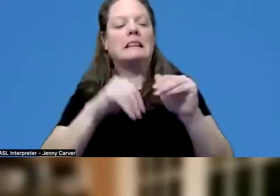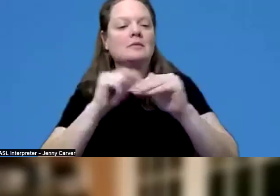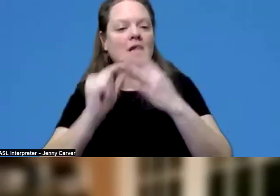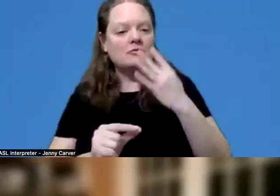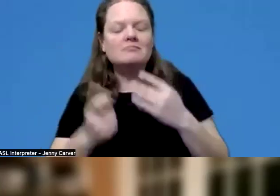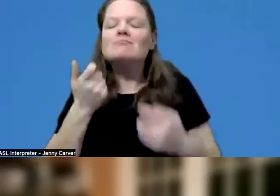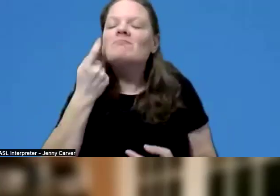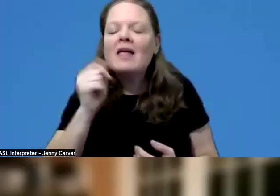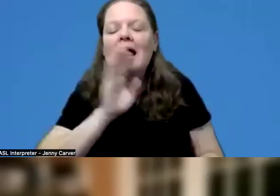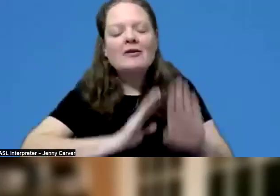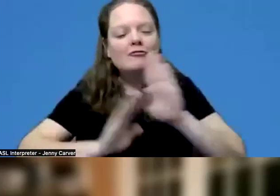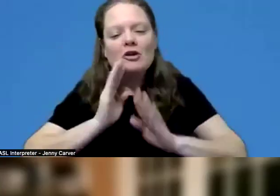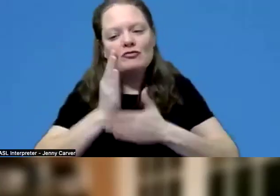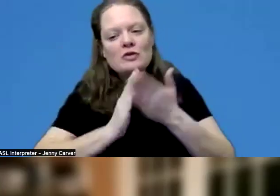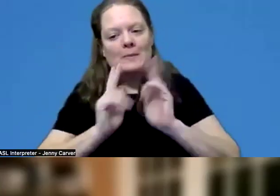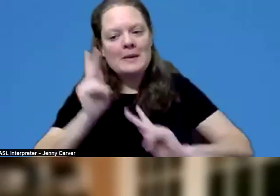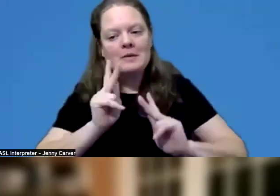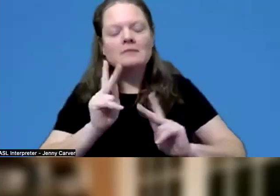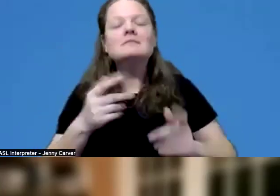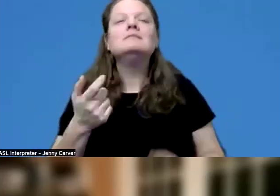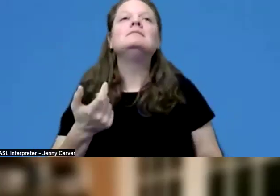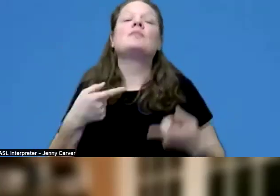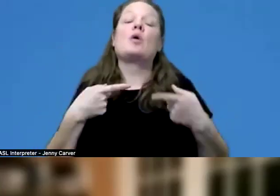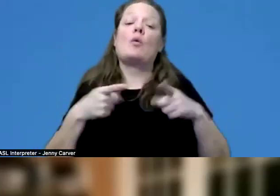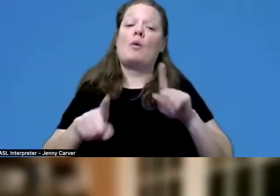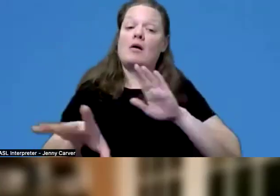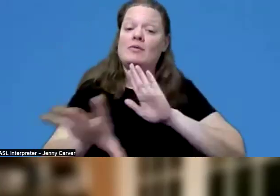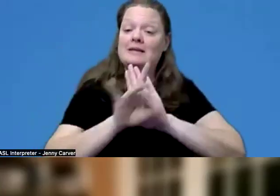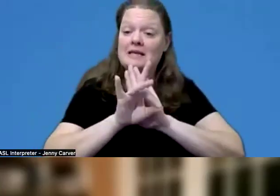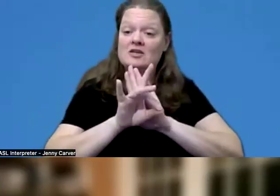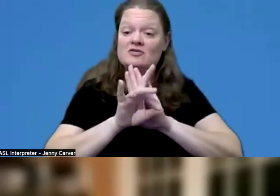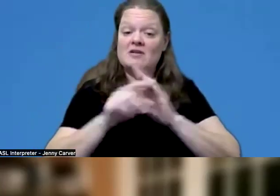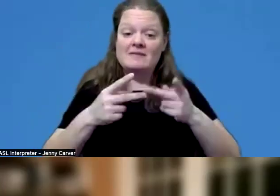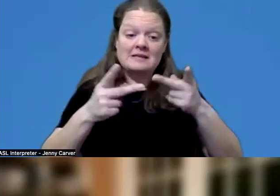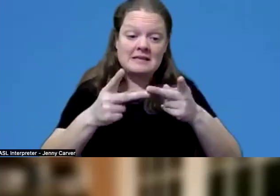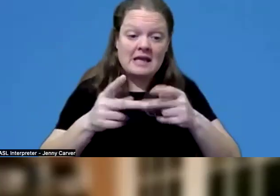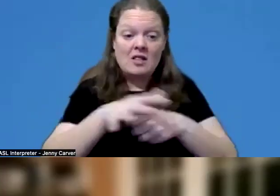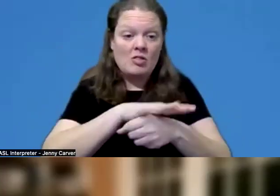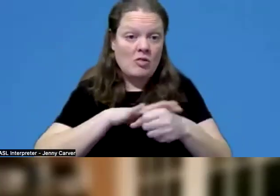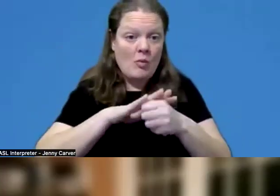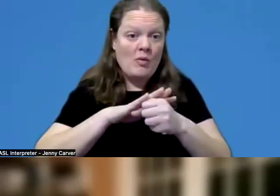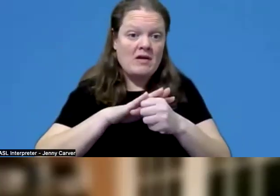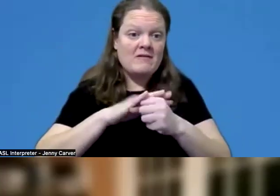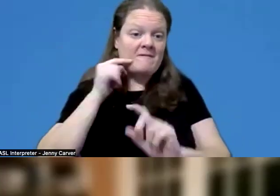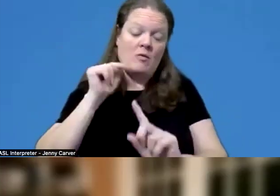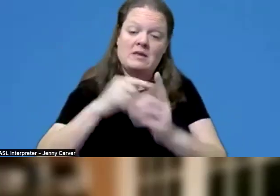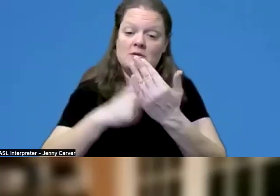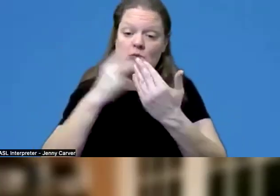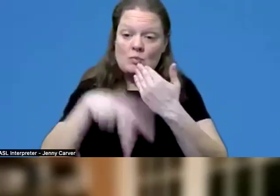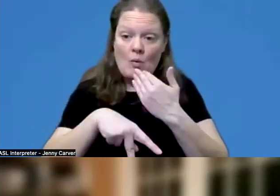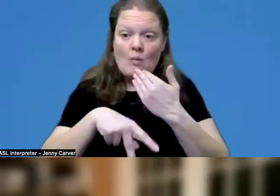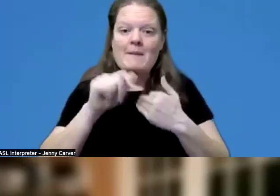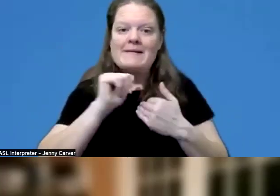people. And while the selection of the site and the location of this program is